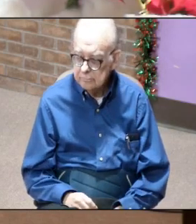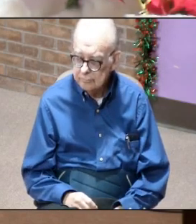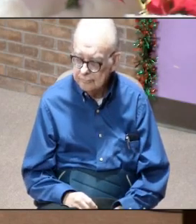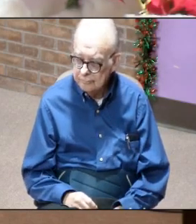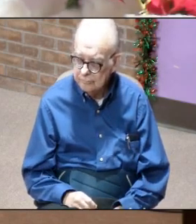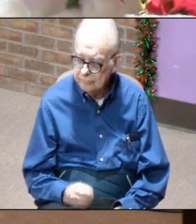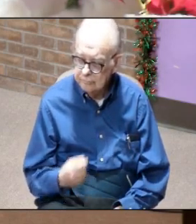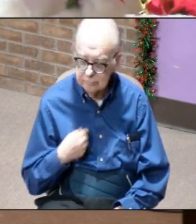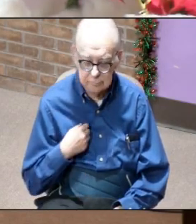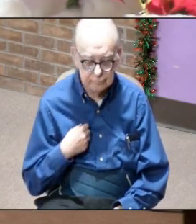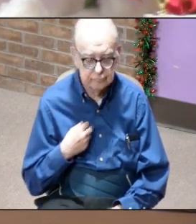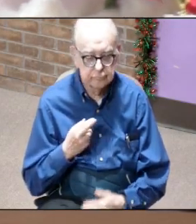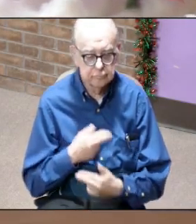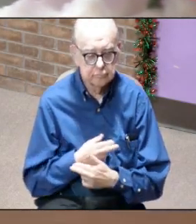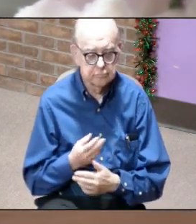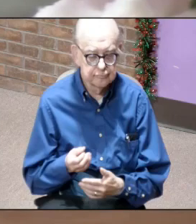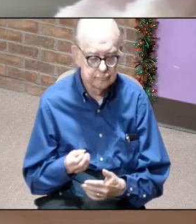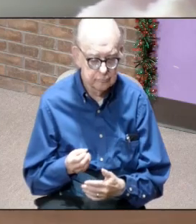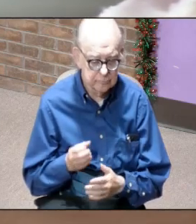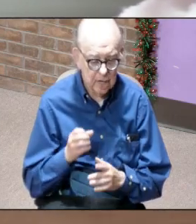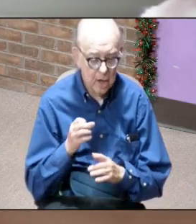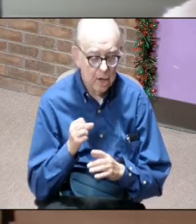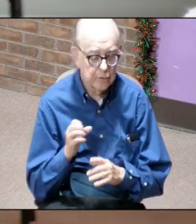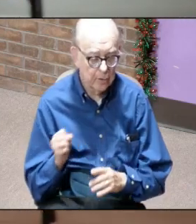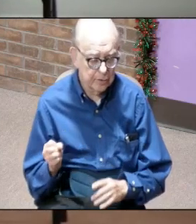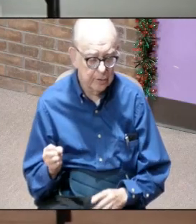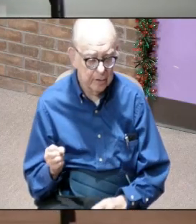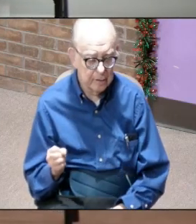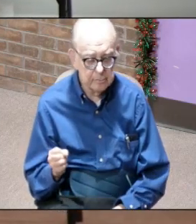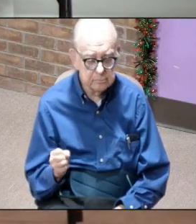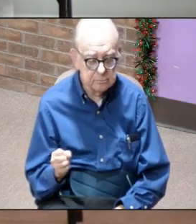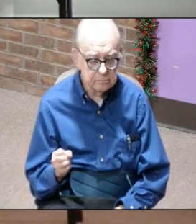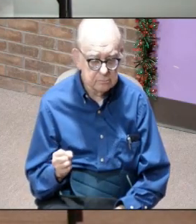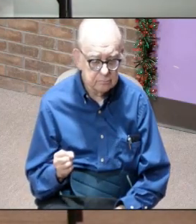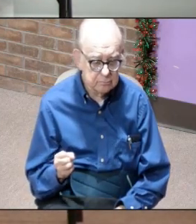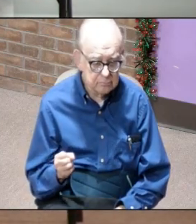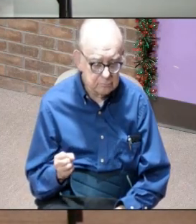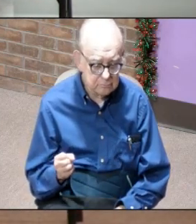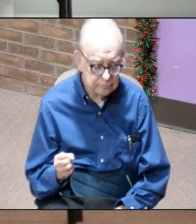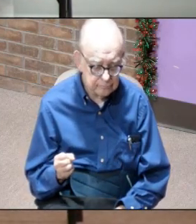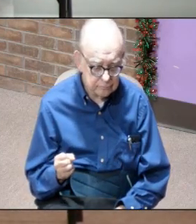I'll rest my case on this one. Social Security.